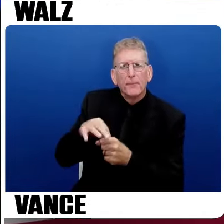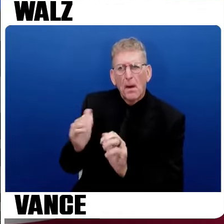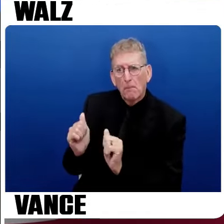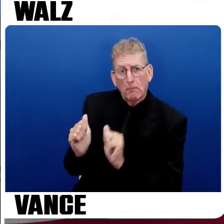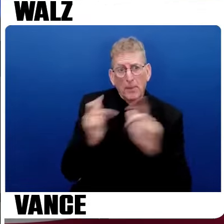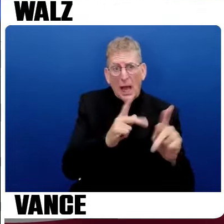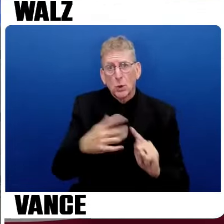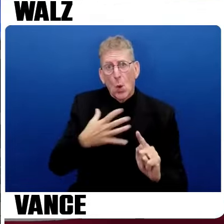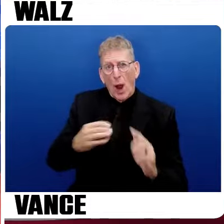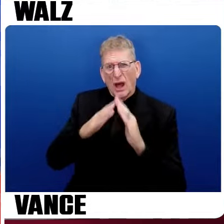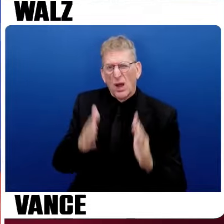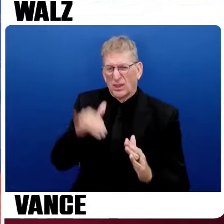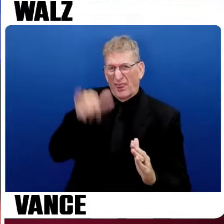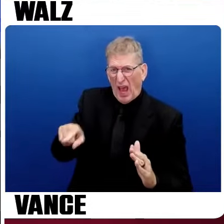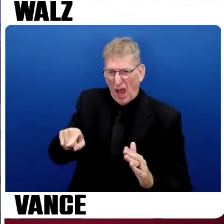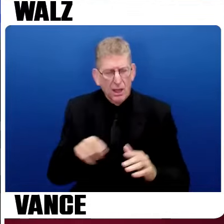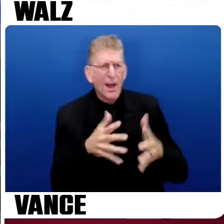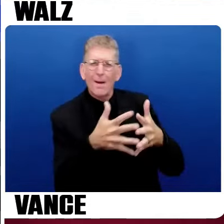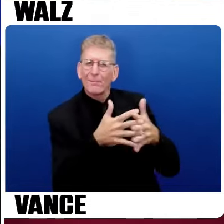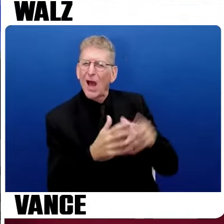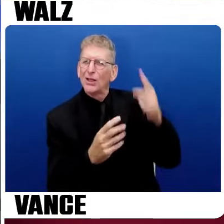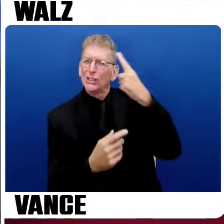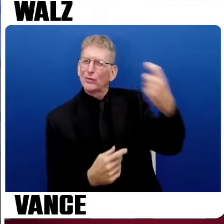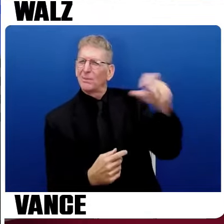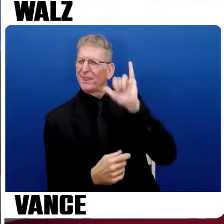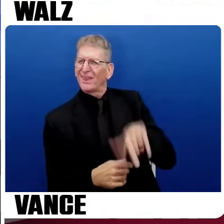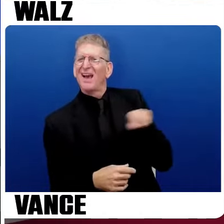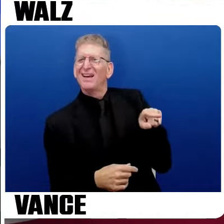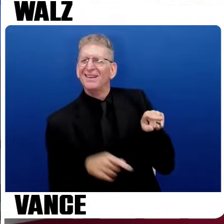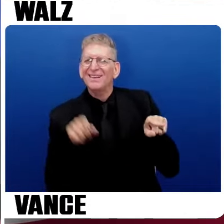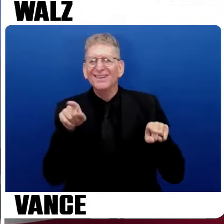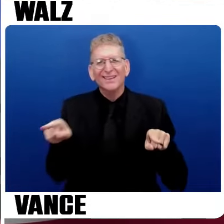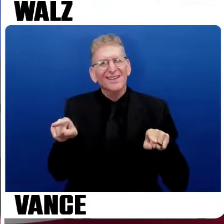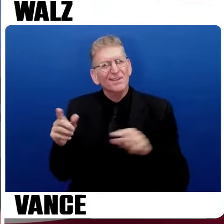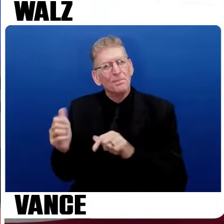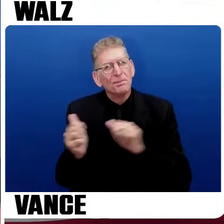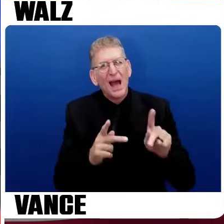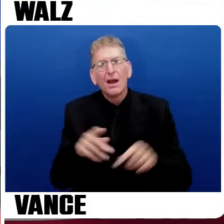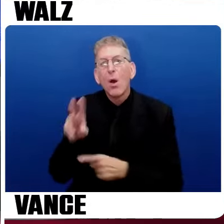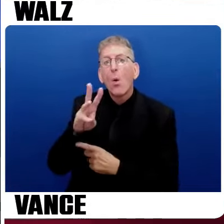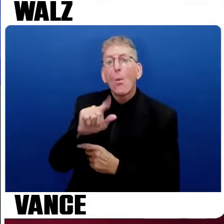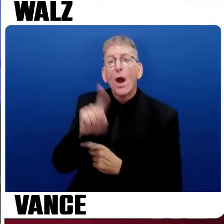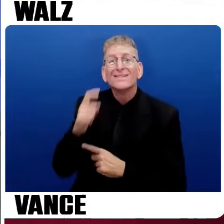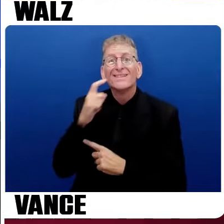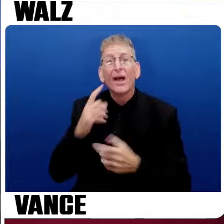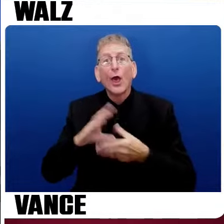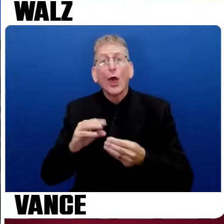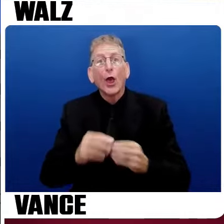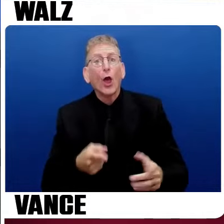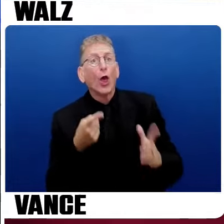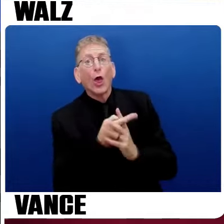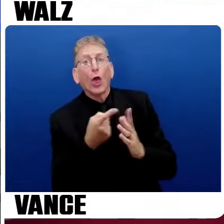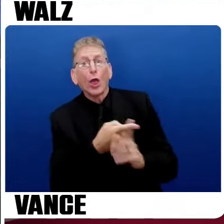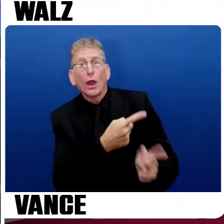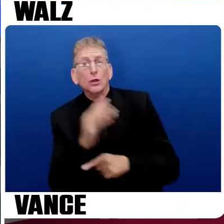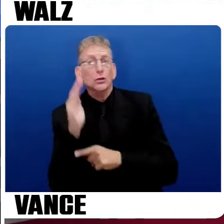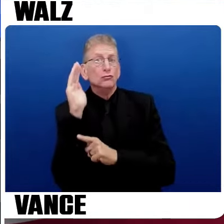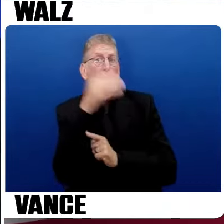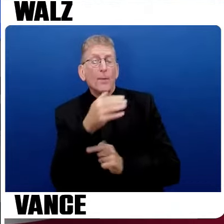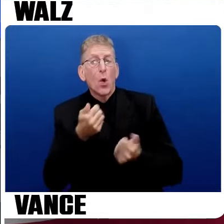much as Governor Walz just accused Donald Trump of being an agent of chaos, Donald Trump actually delivered stability in the world, and he did it by